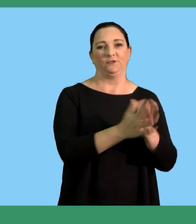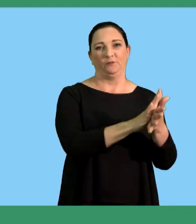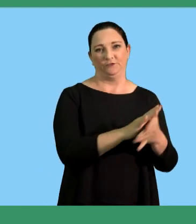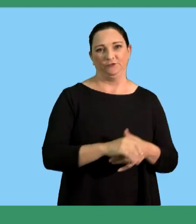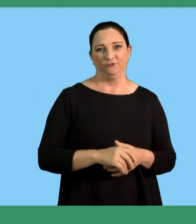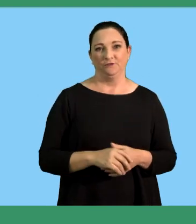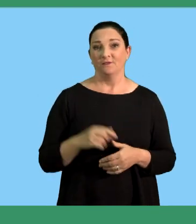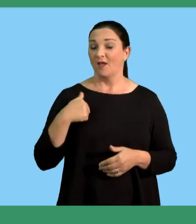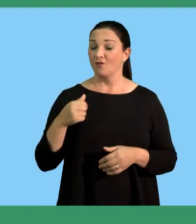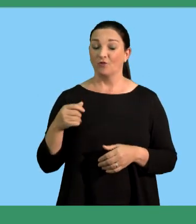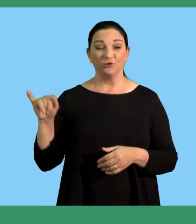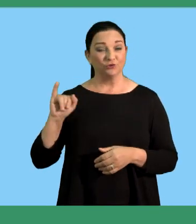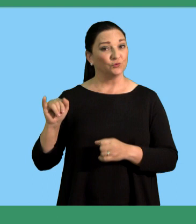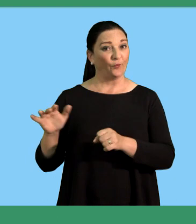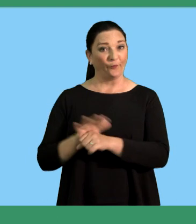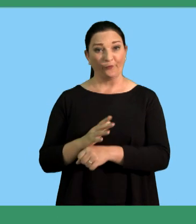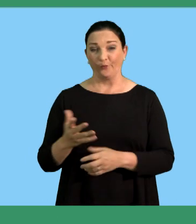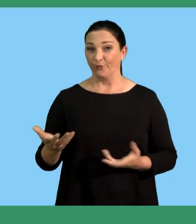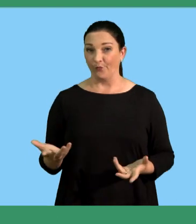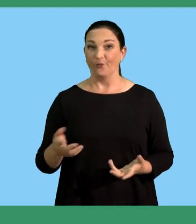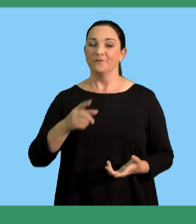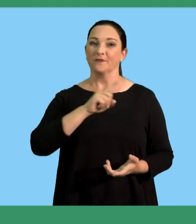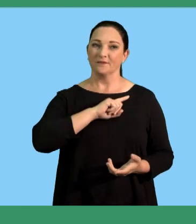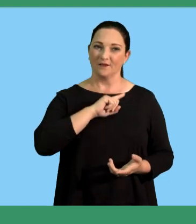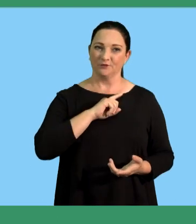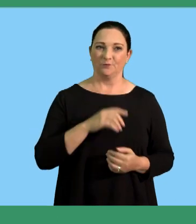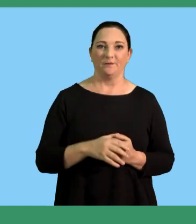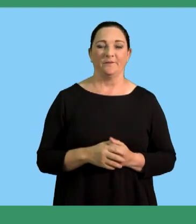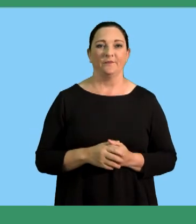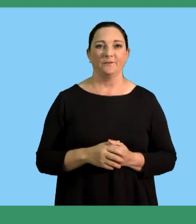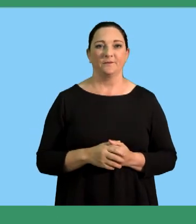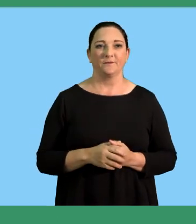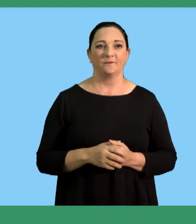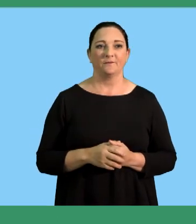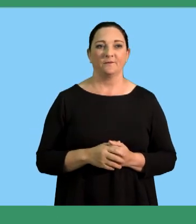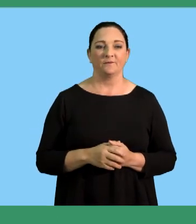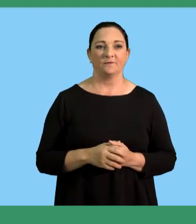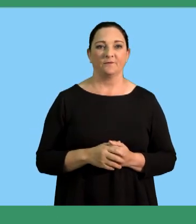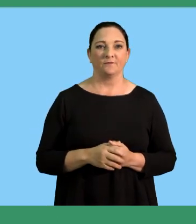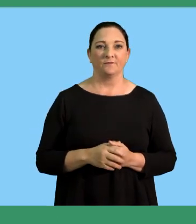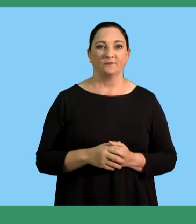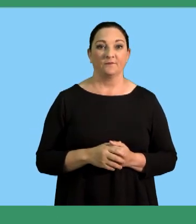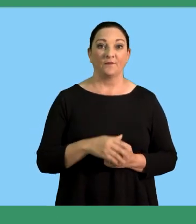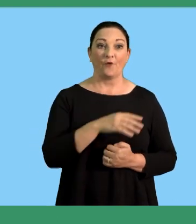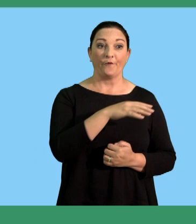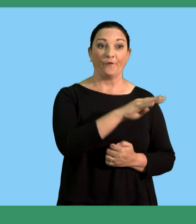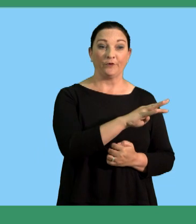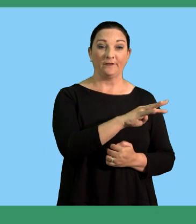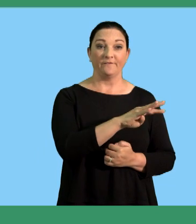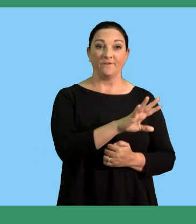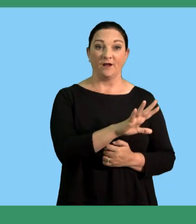damage because they are underinsured. So the answer there is supposed to be